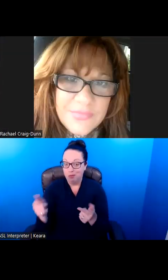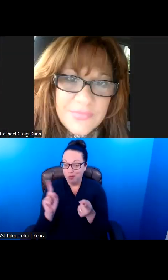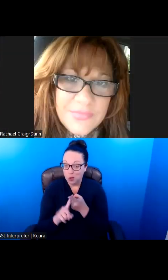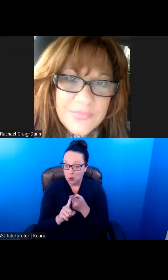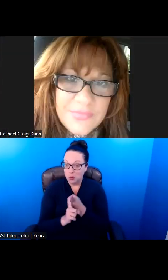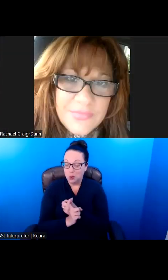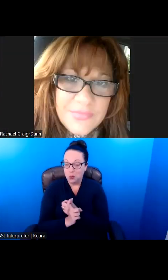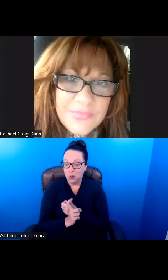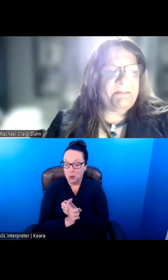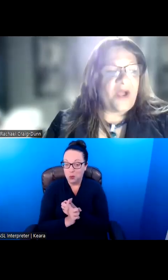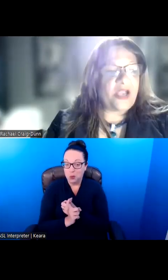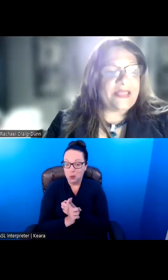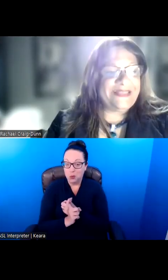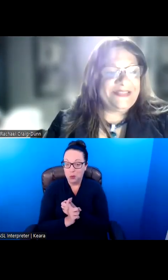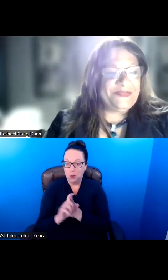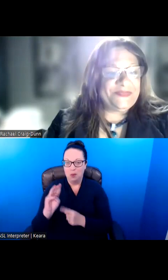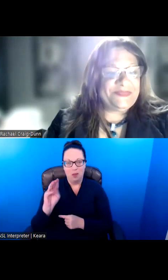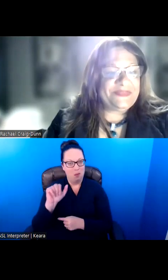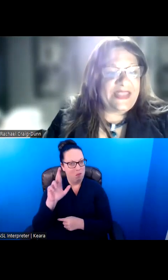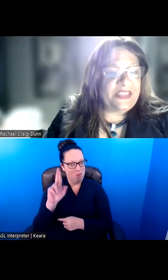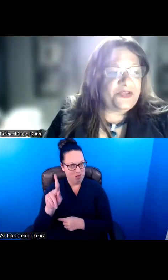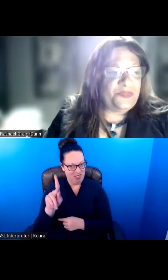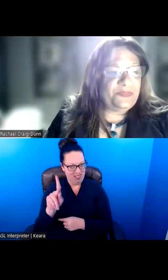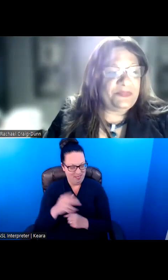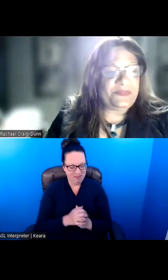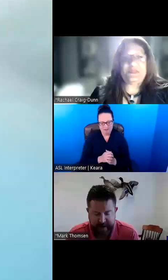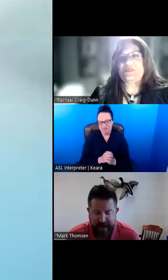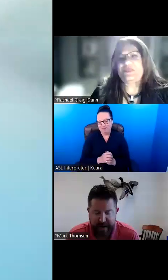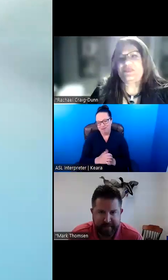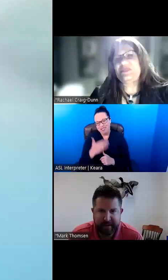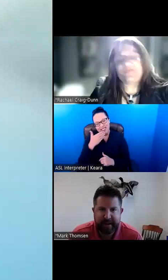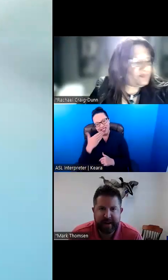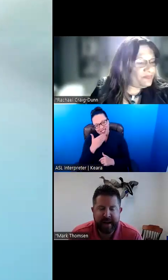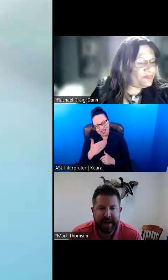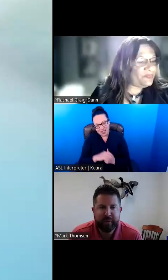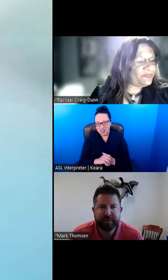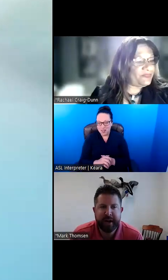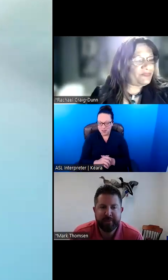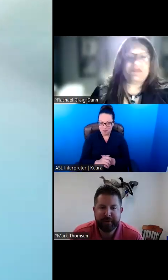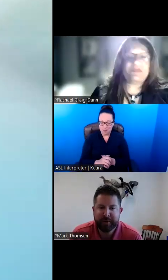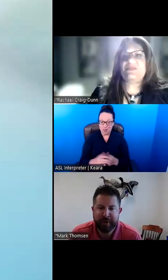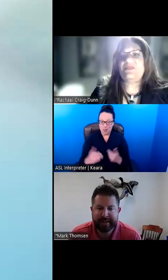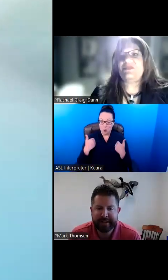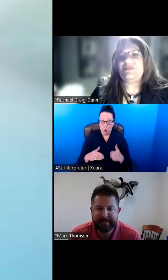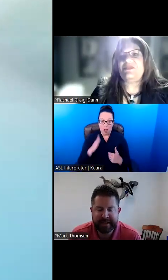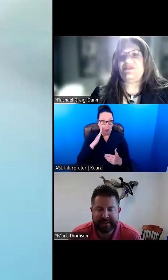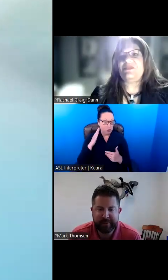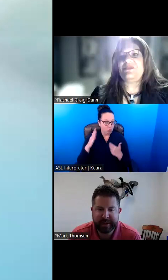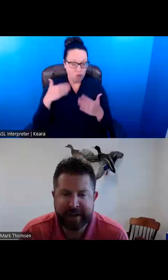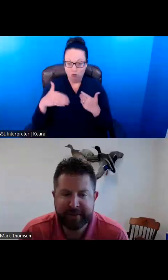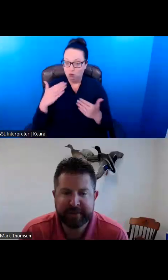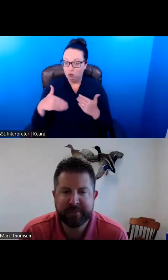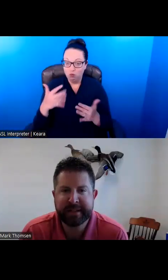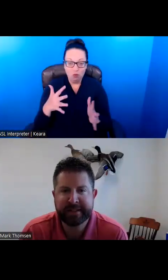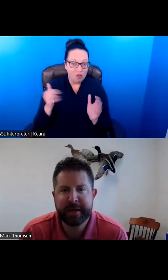to Mark. Thank you. I will try to move quickly because I want